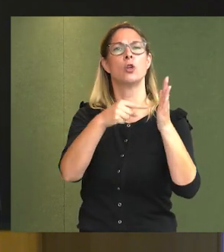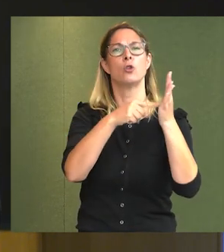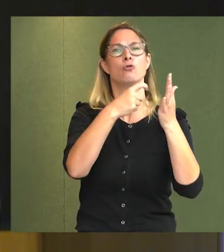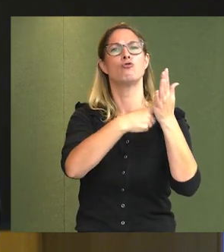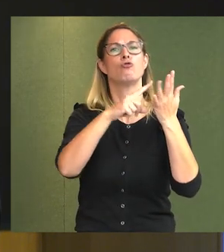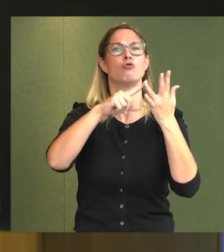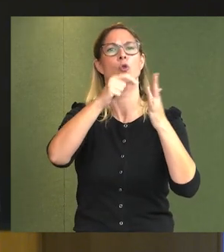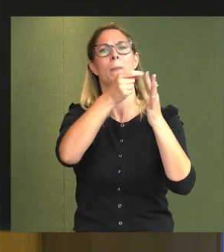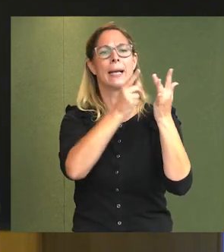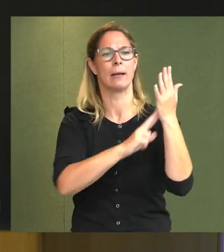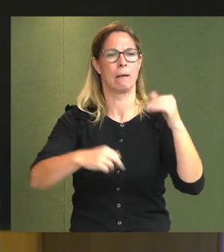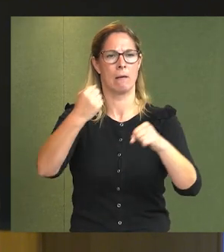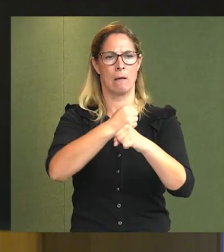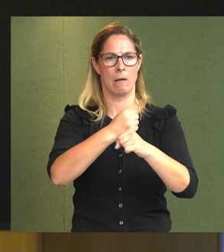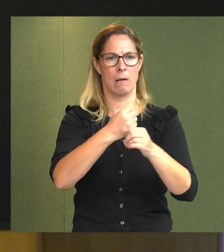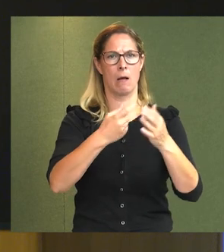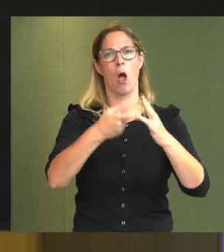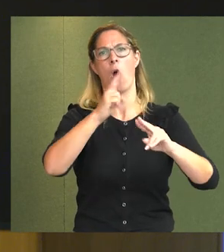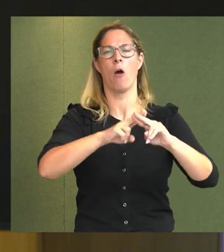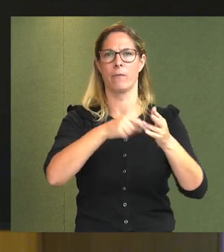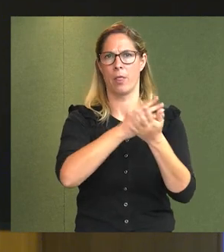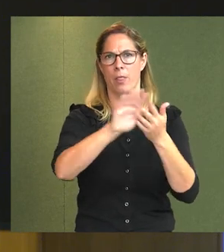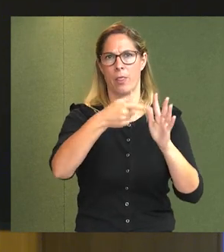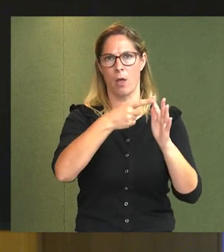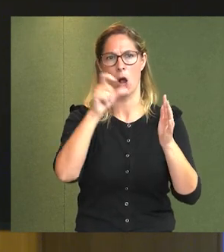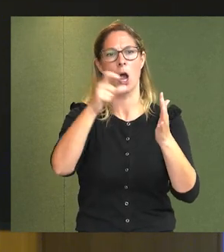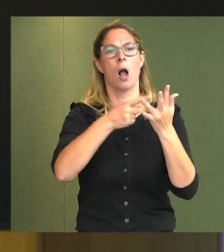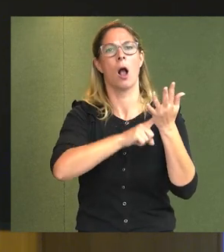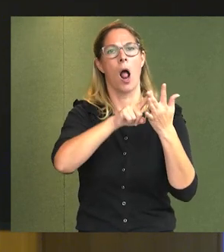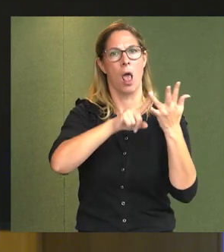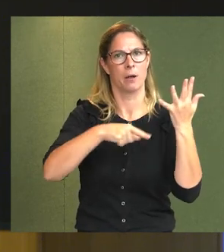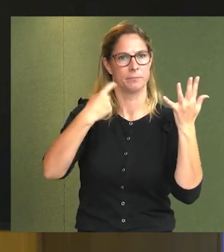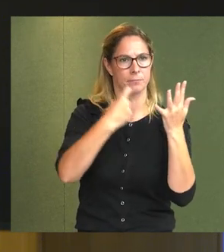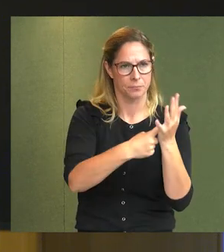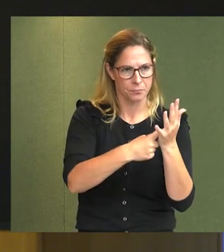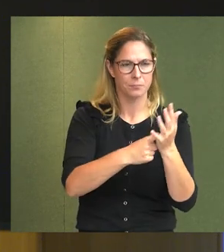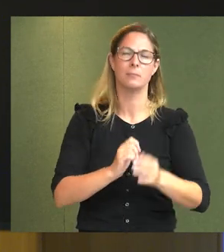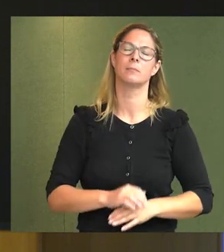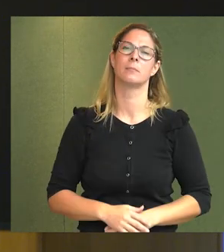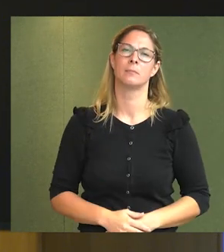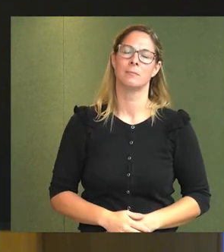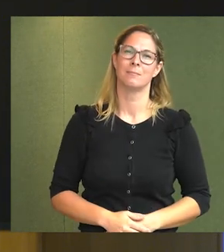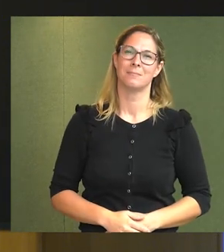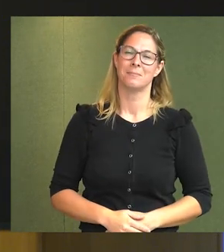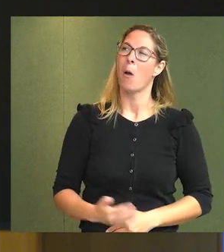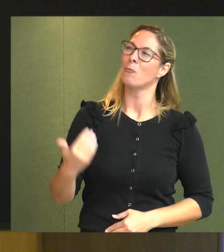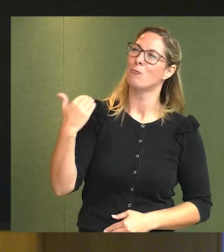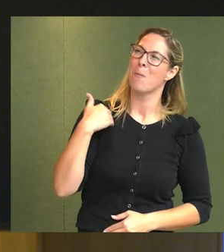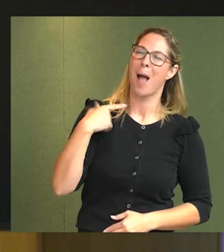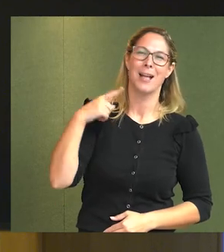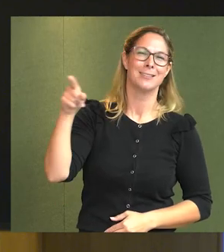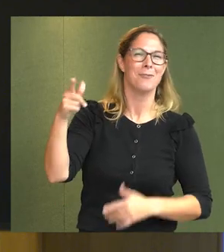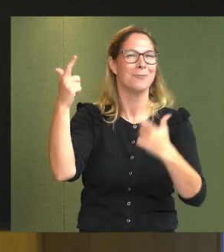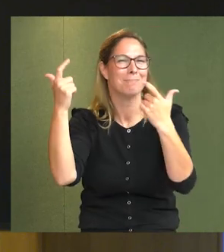Colour. We're reminded of more light-hearted moments, like her recent afternoon tea with the Penton